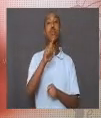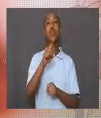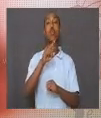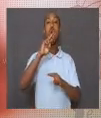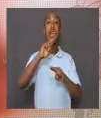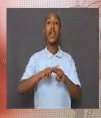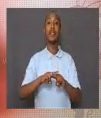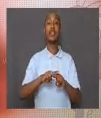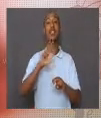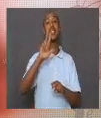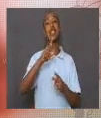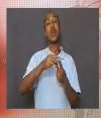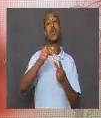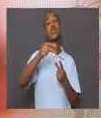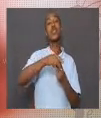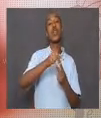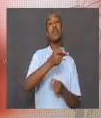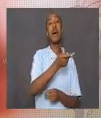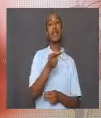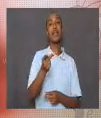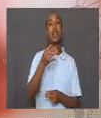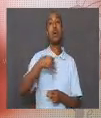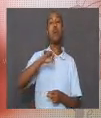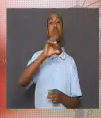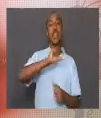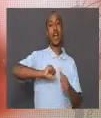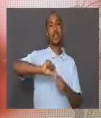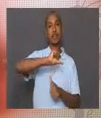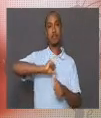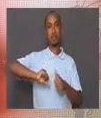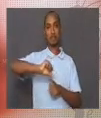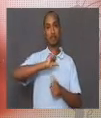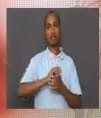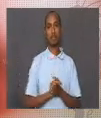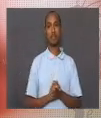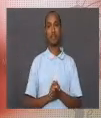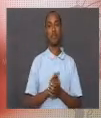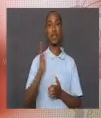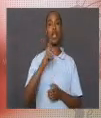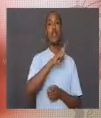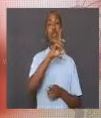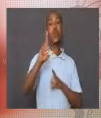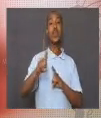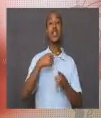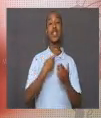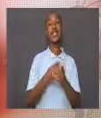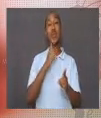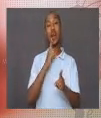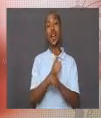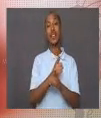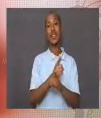the 3 constituent particles of the atom. If you did this